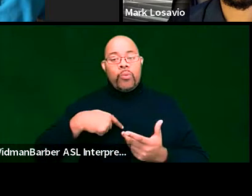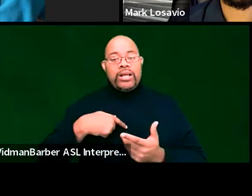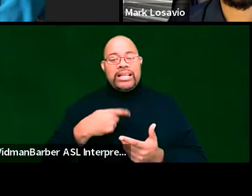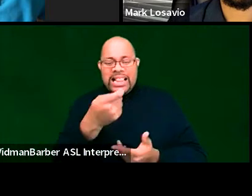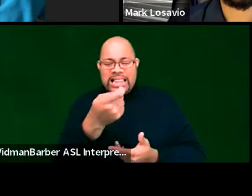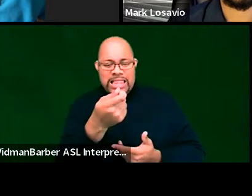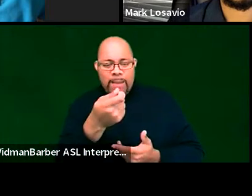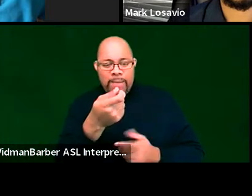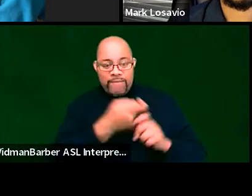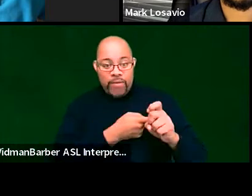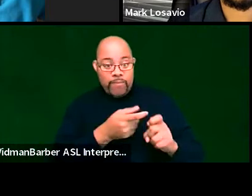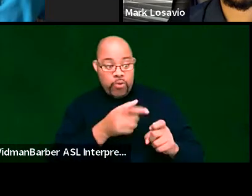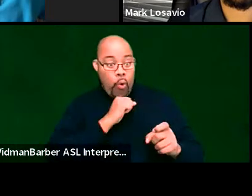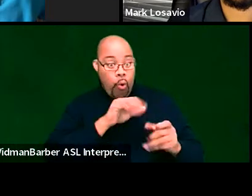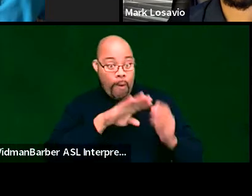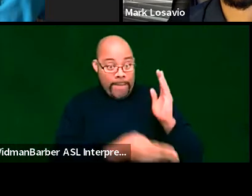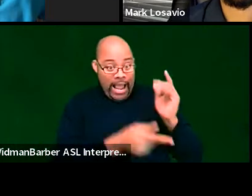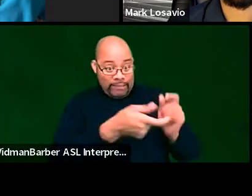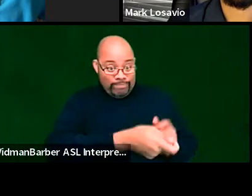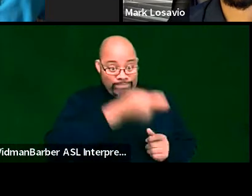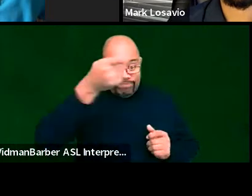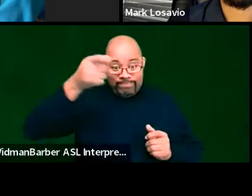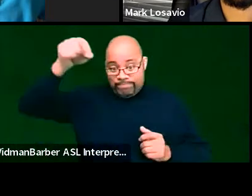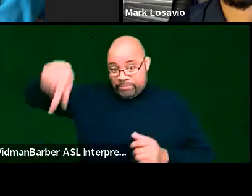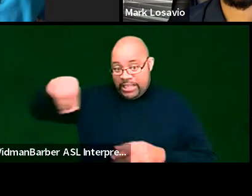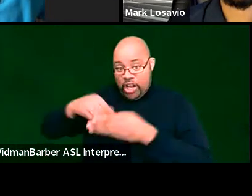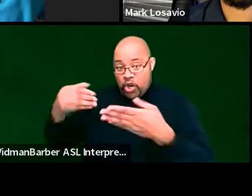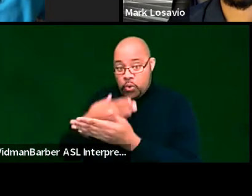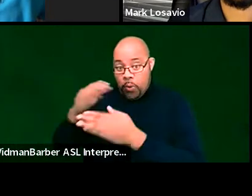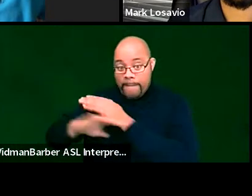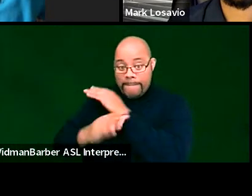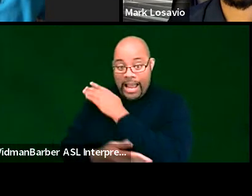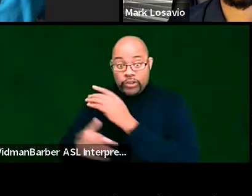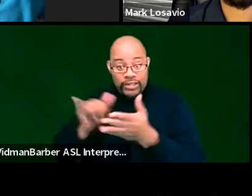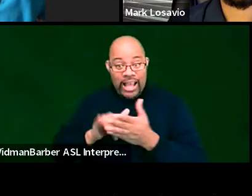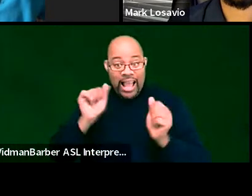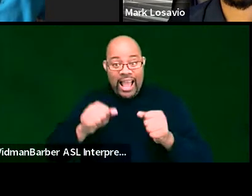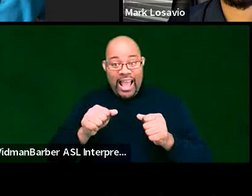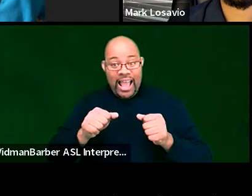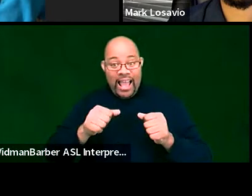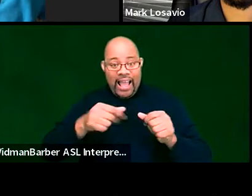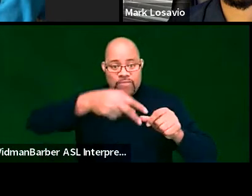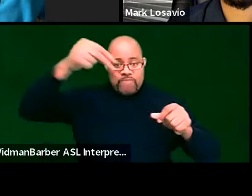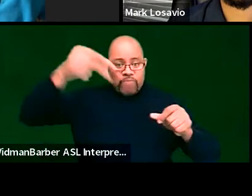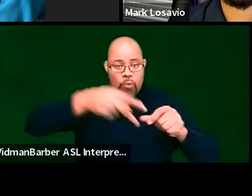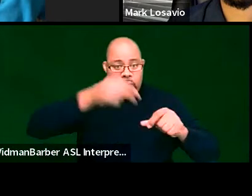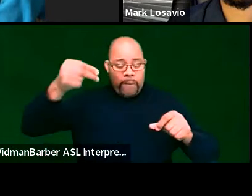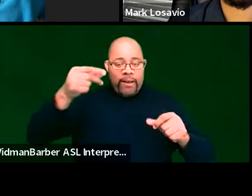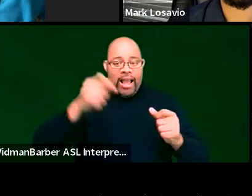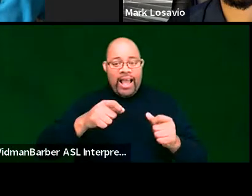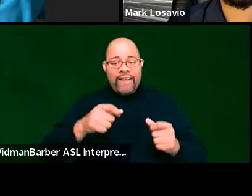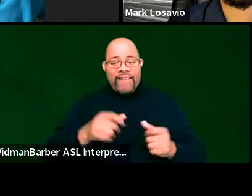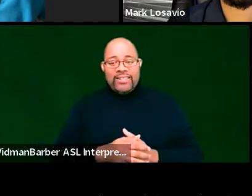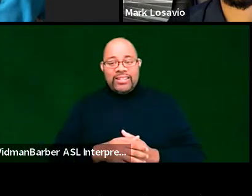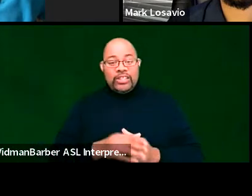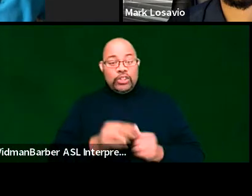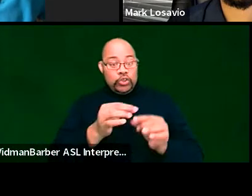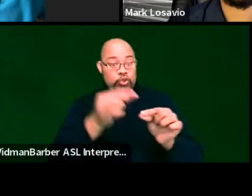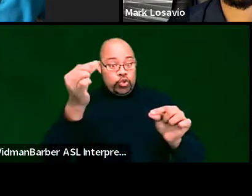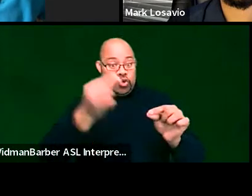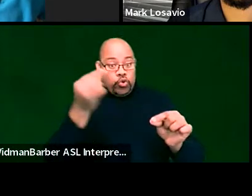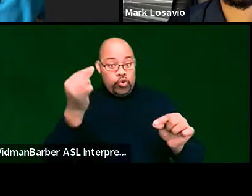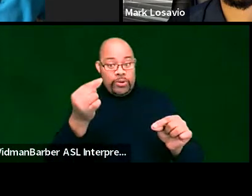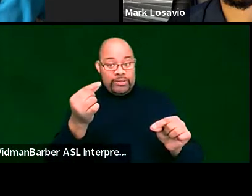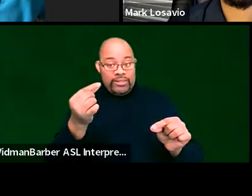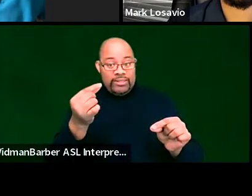bit out of the previous bag and put it into the new bag. To do that, you have to siphon. So you have to like take a tube, you